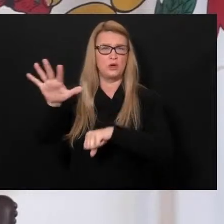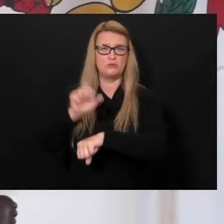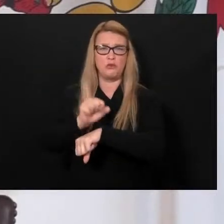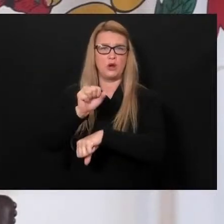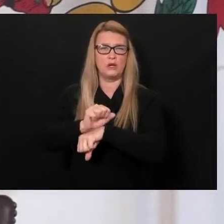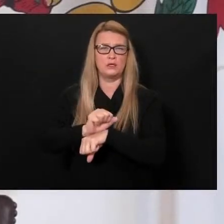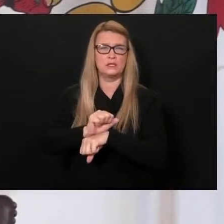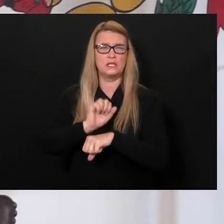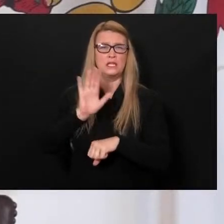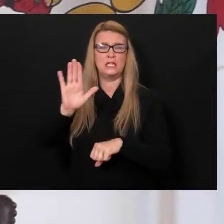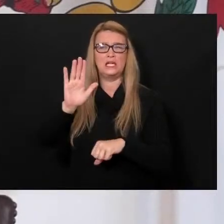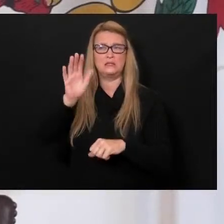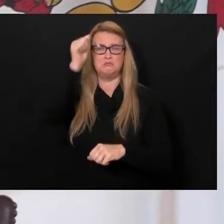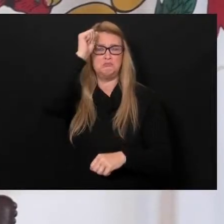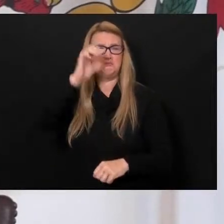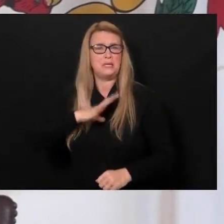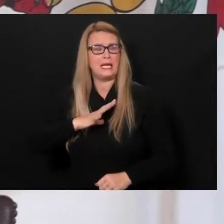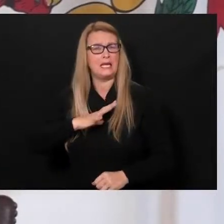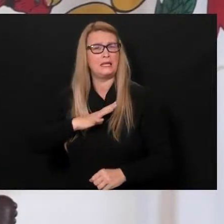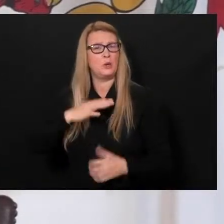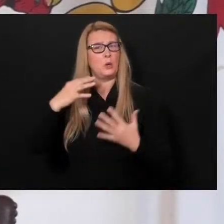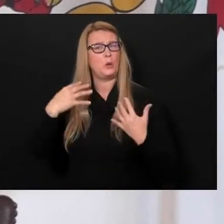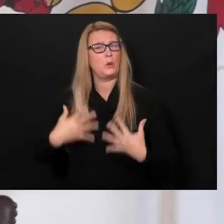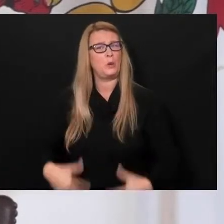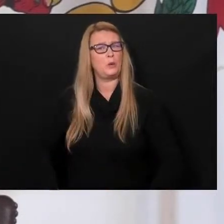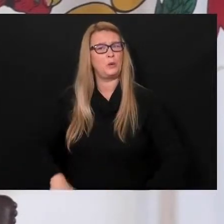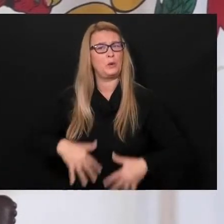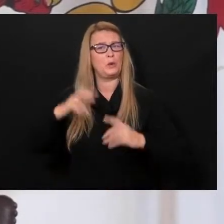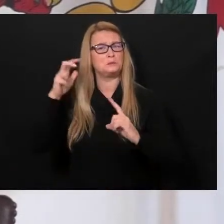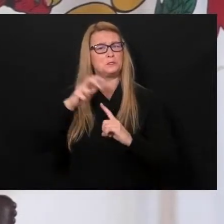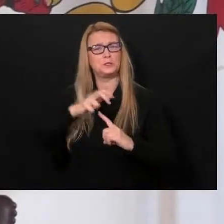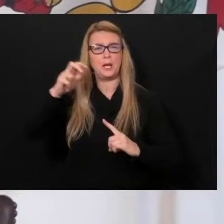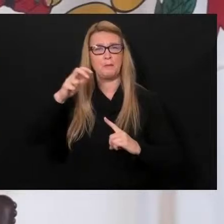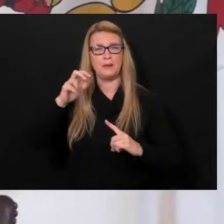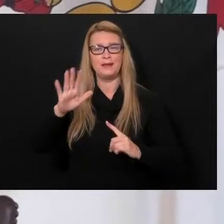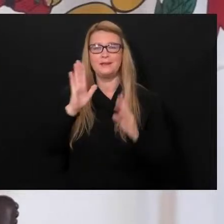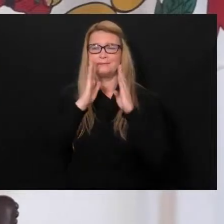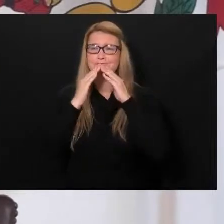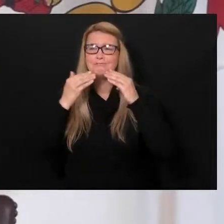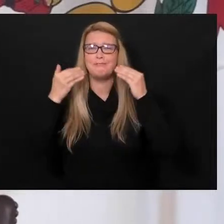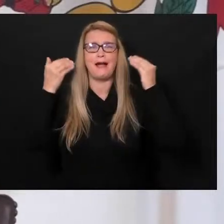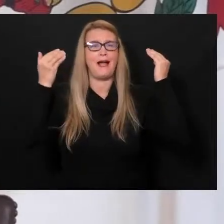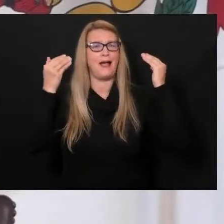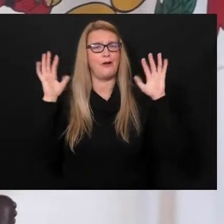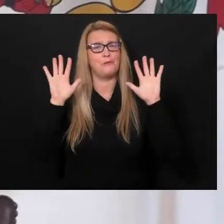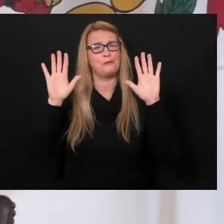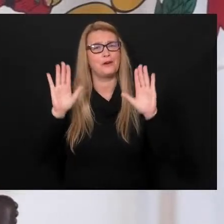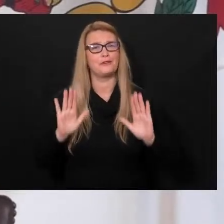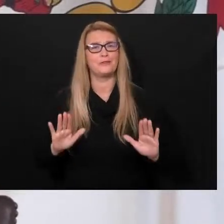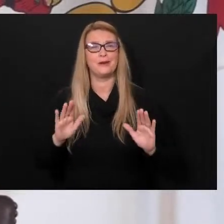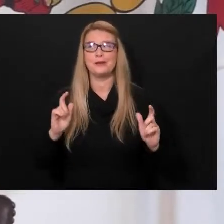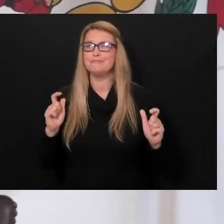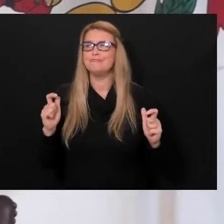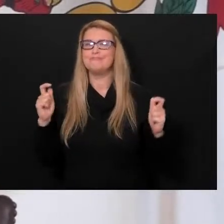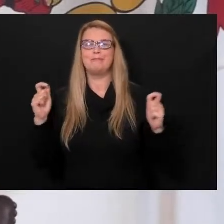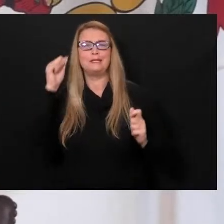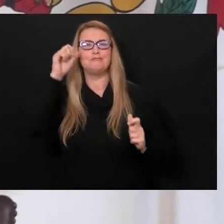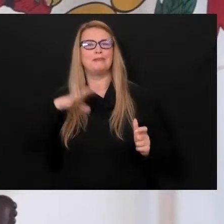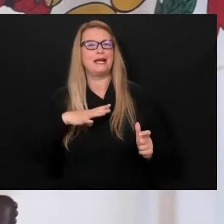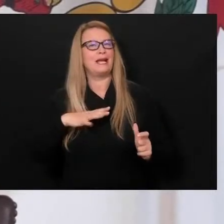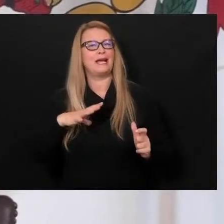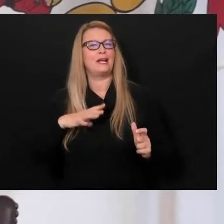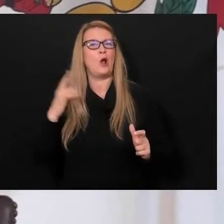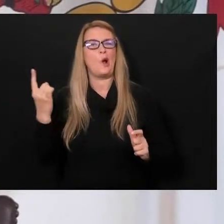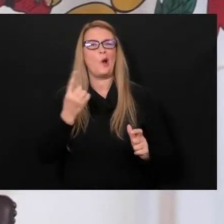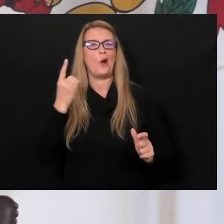a man, what a man, what a man. His smile was infectious. He's a big guy that always just lit